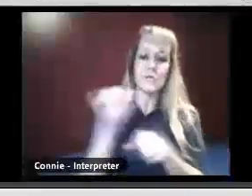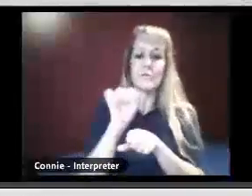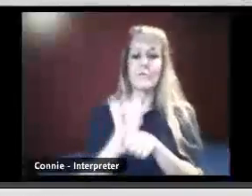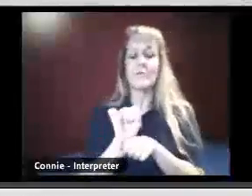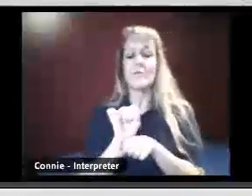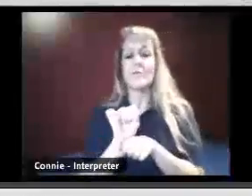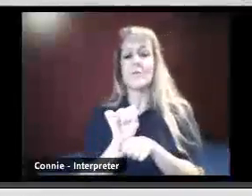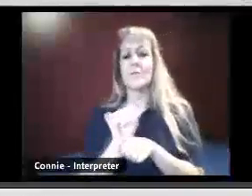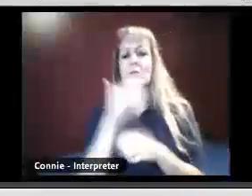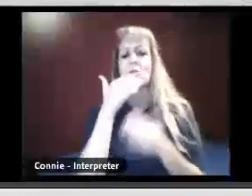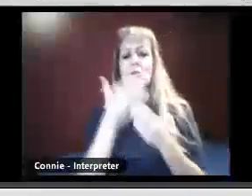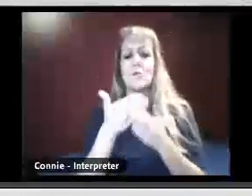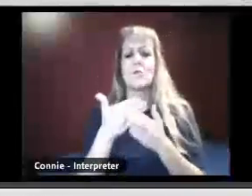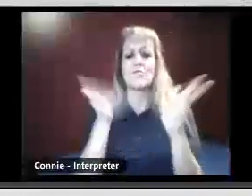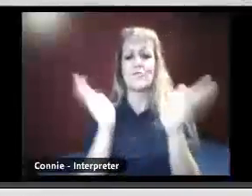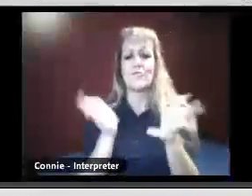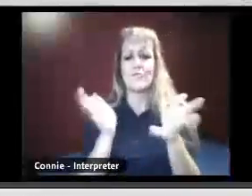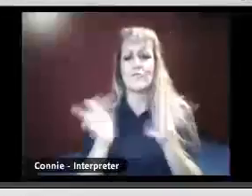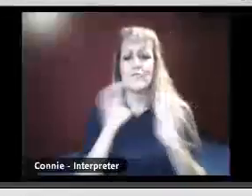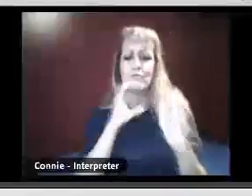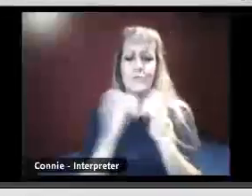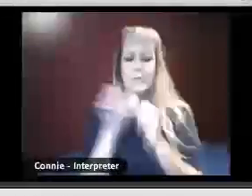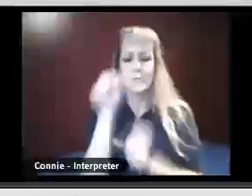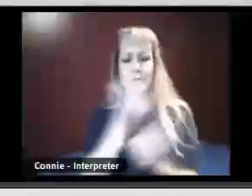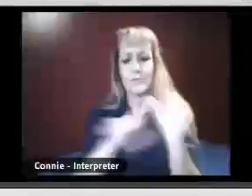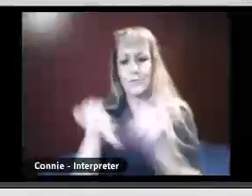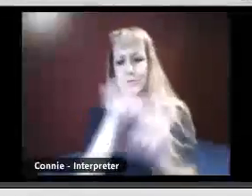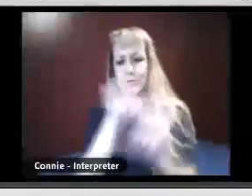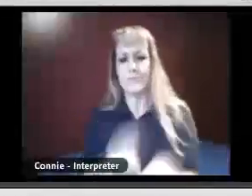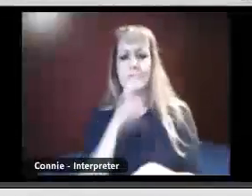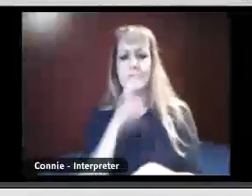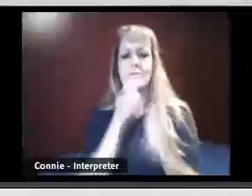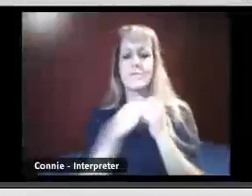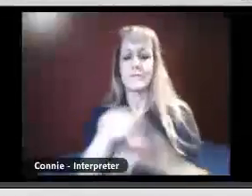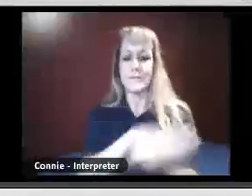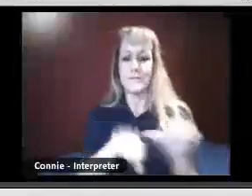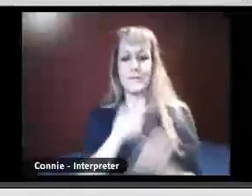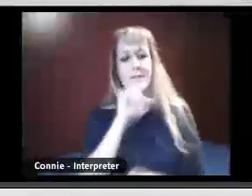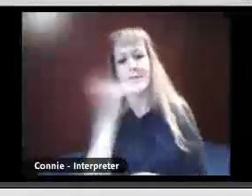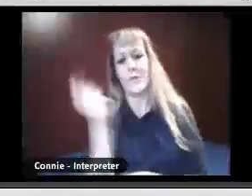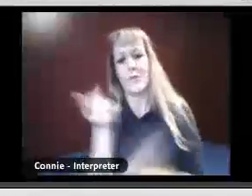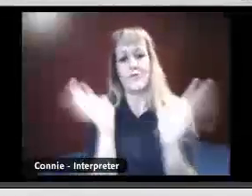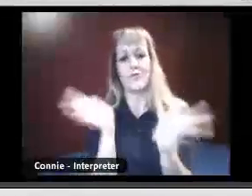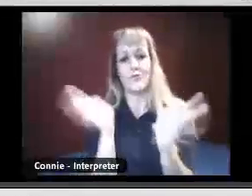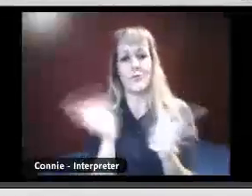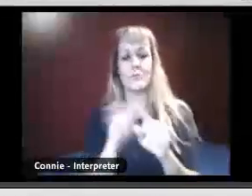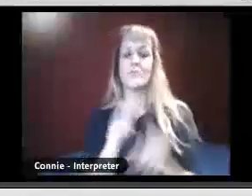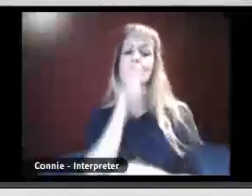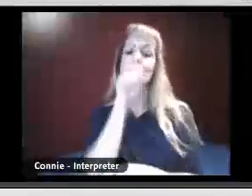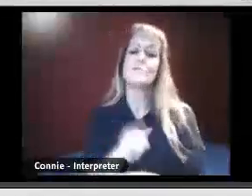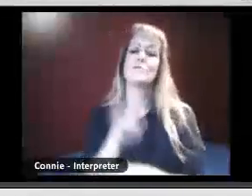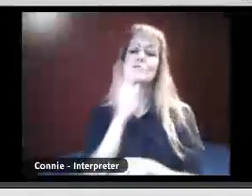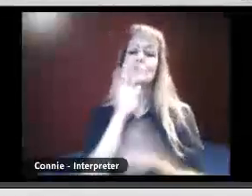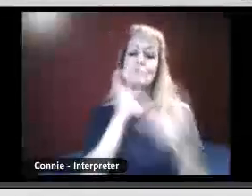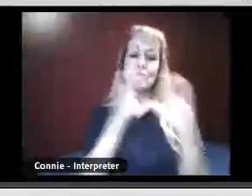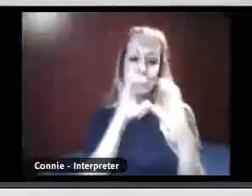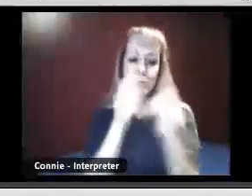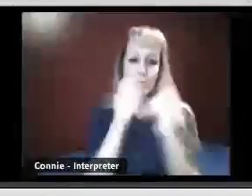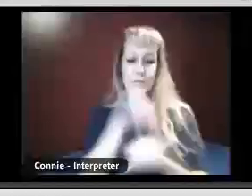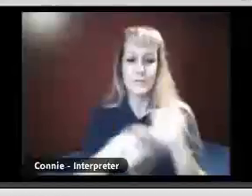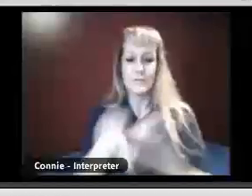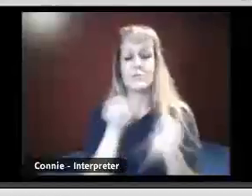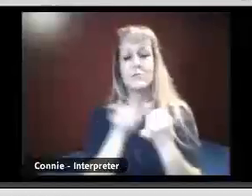some good conversation with each other where you can literally talk to each other versus just chat. And along with the exercises that we